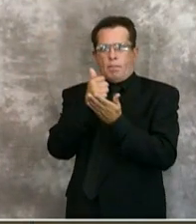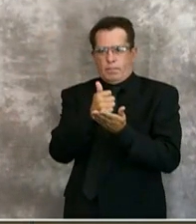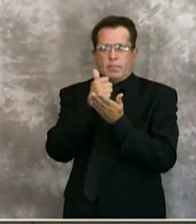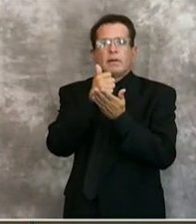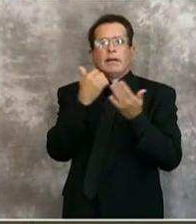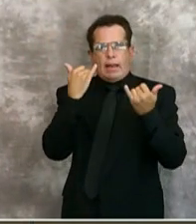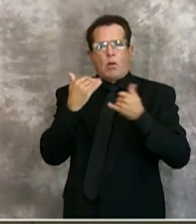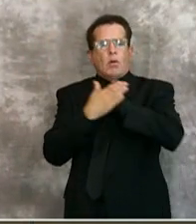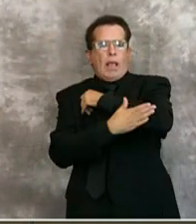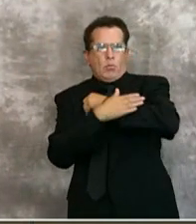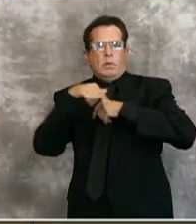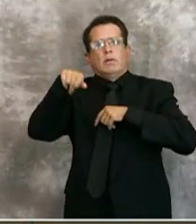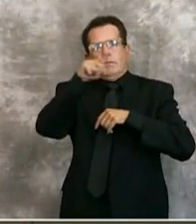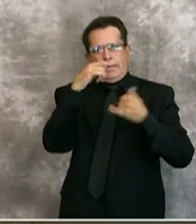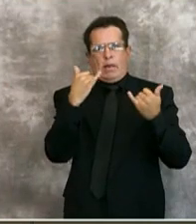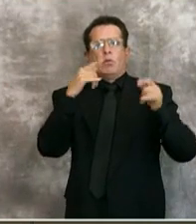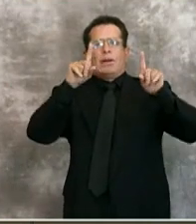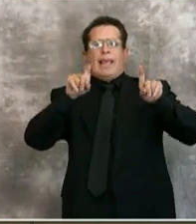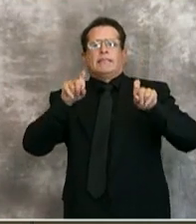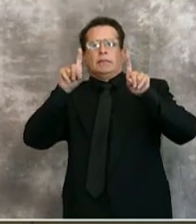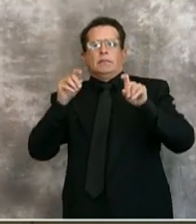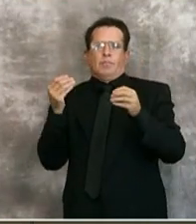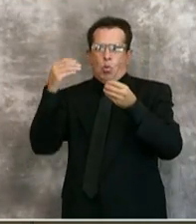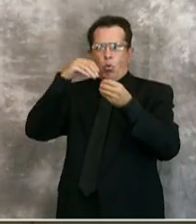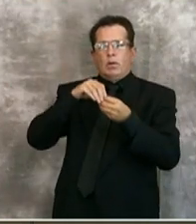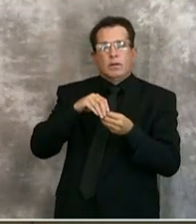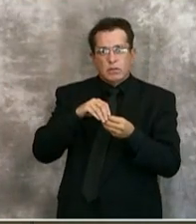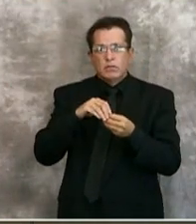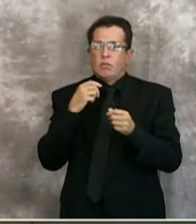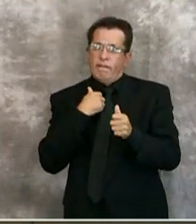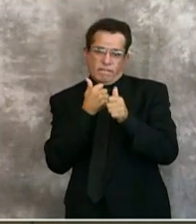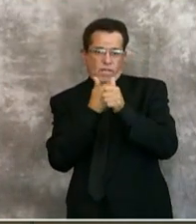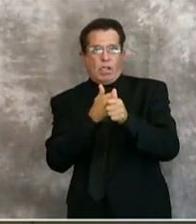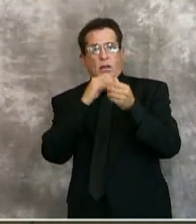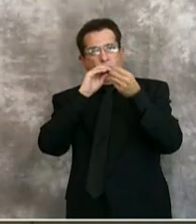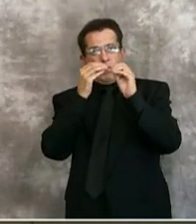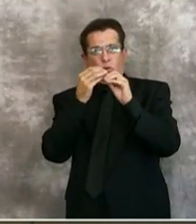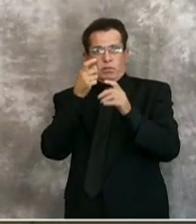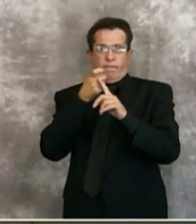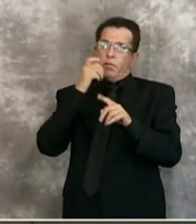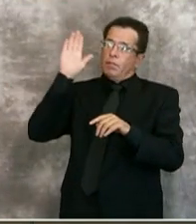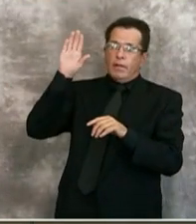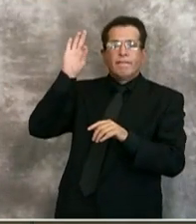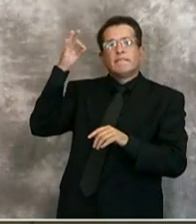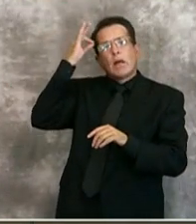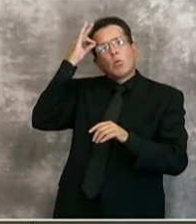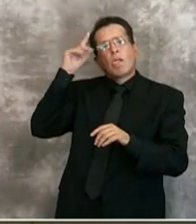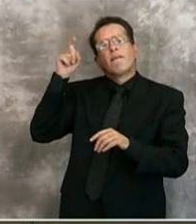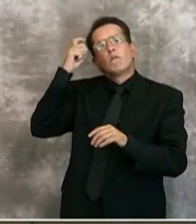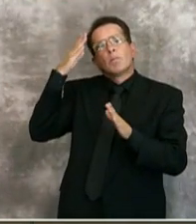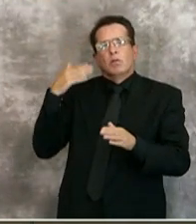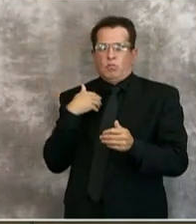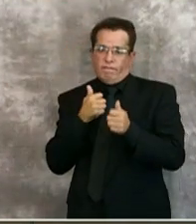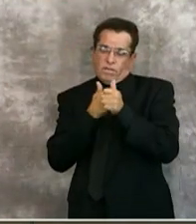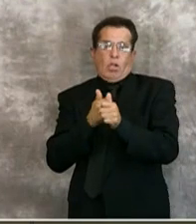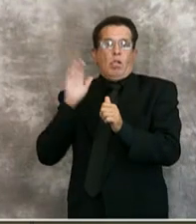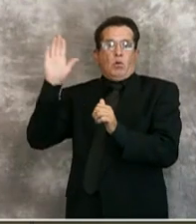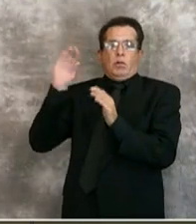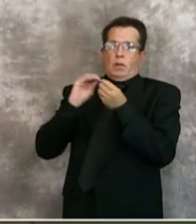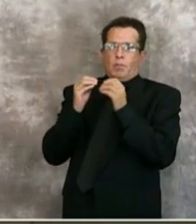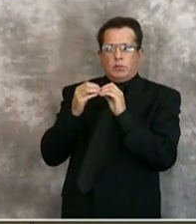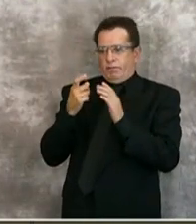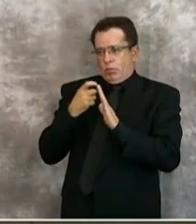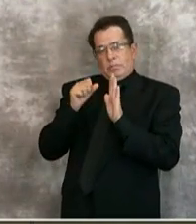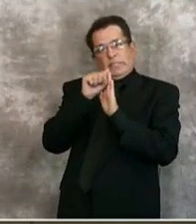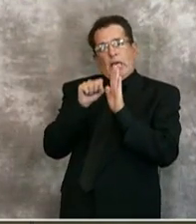jurisdictions began to test more based on the metrics established by the federal government and our